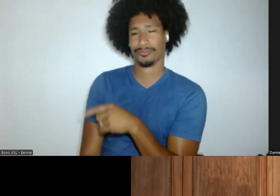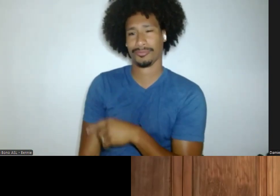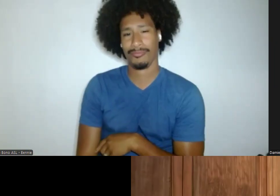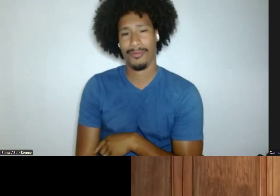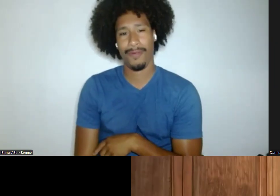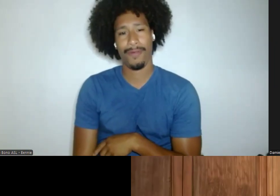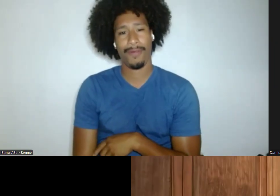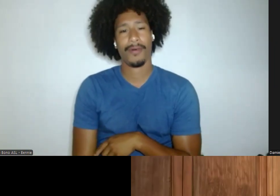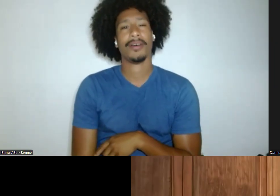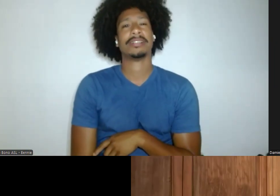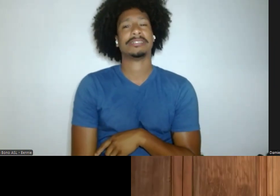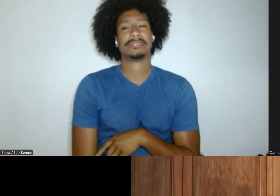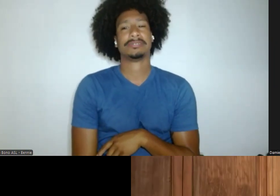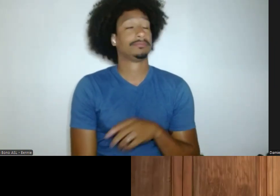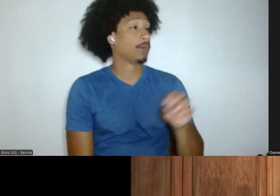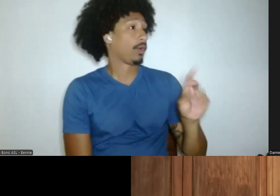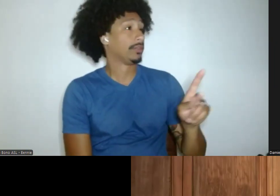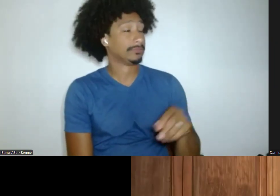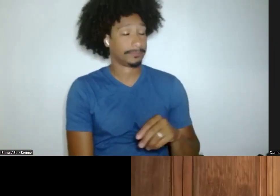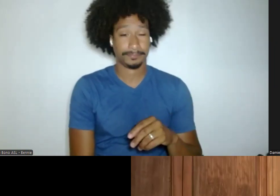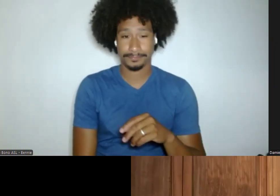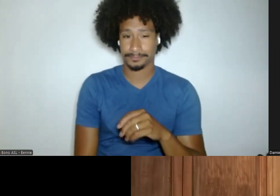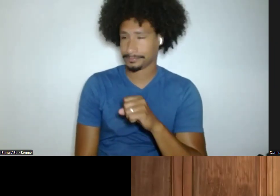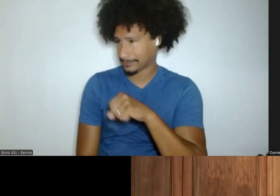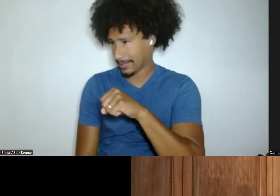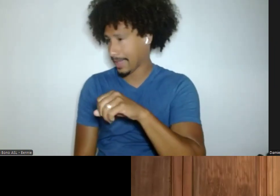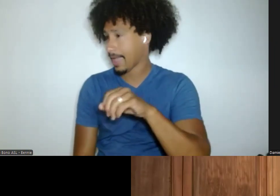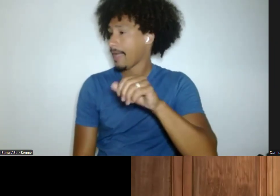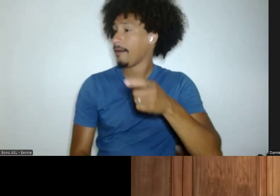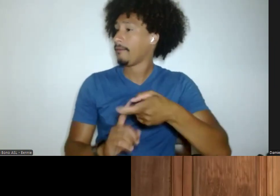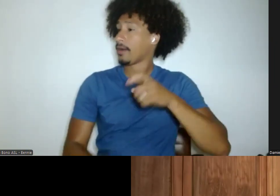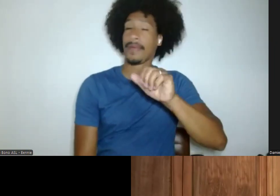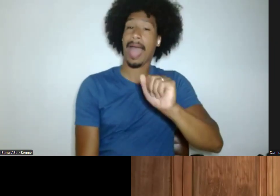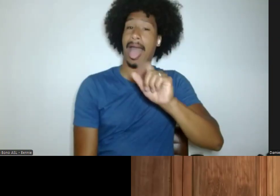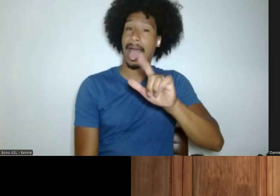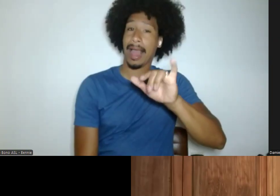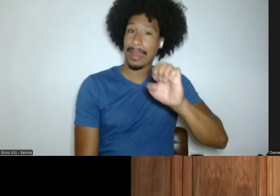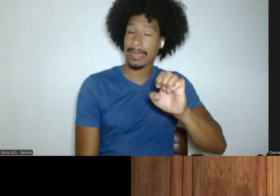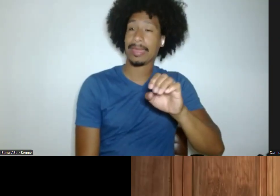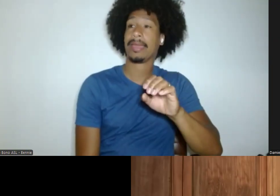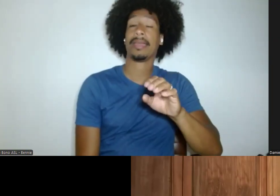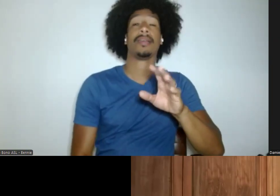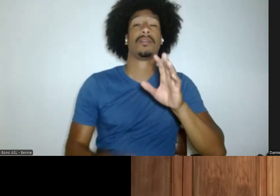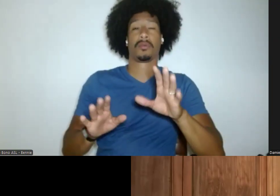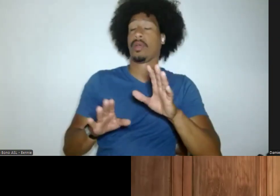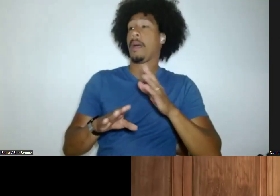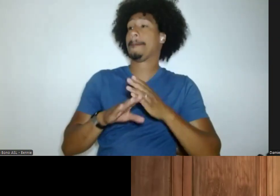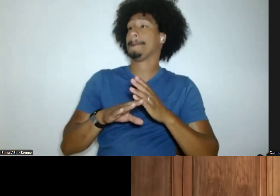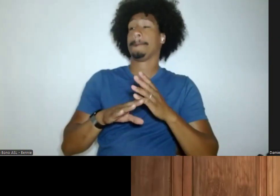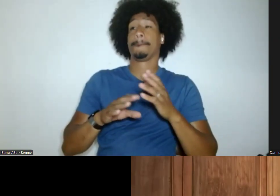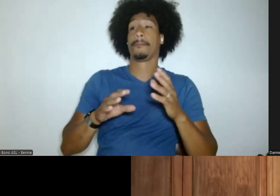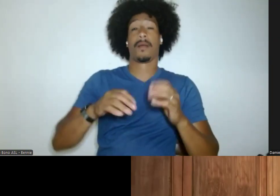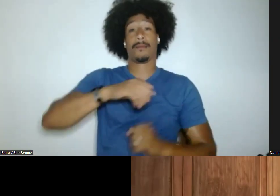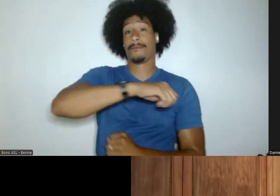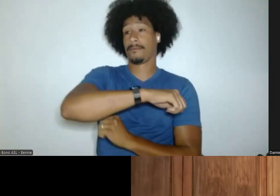Um, ah, from Ali Masood, beyond foundation funding or